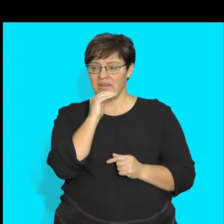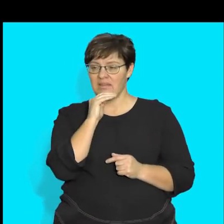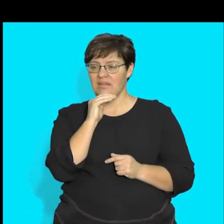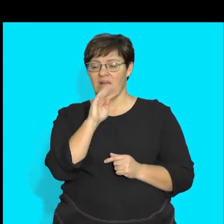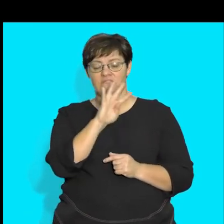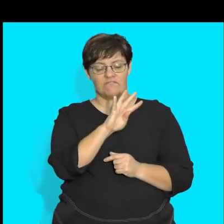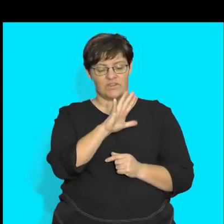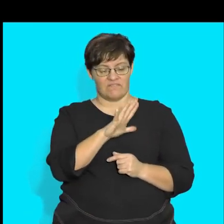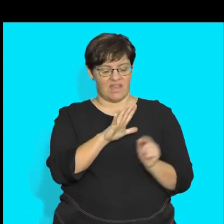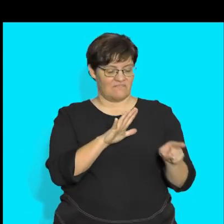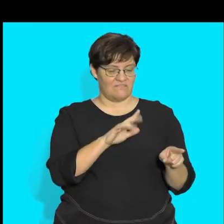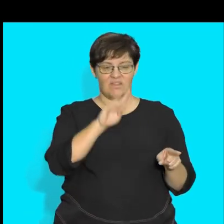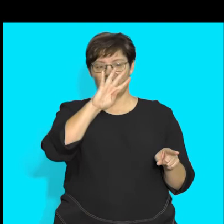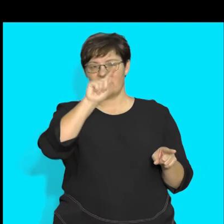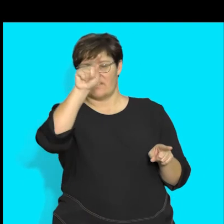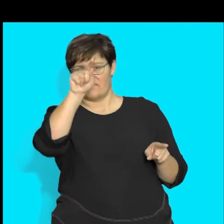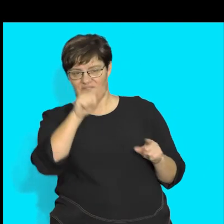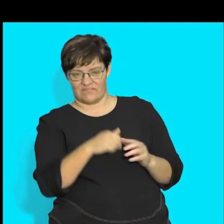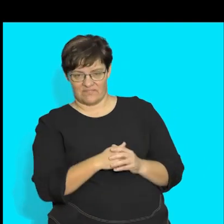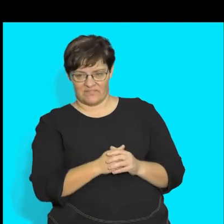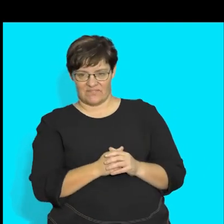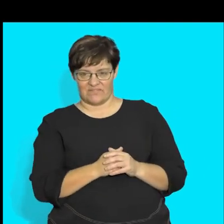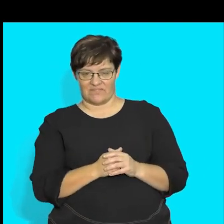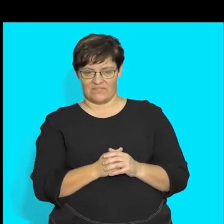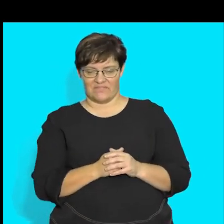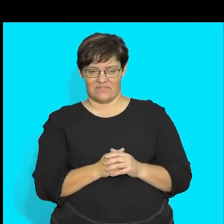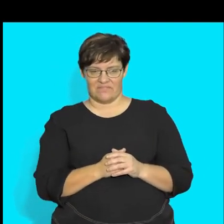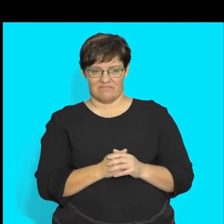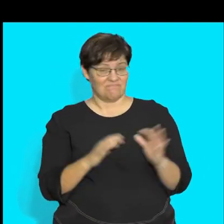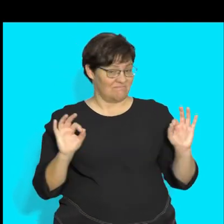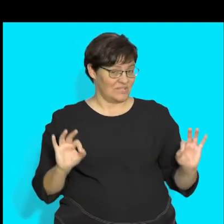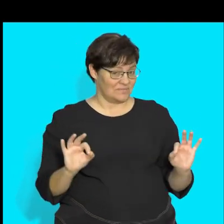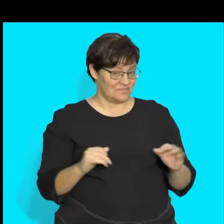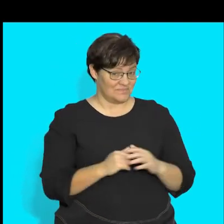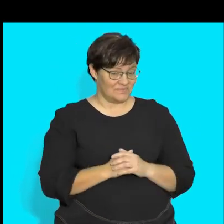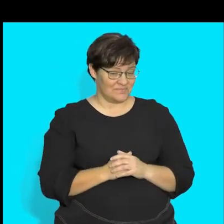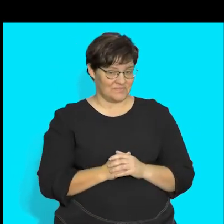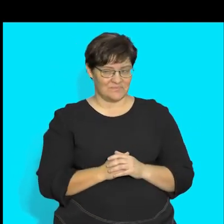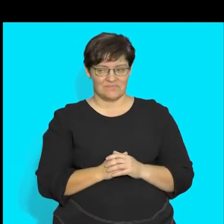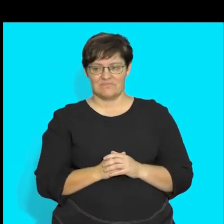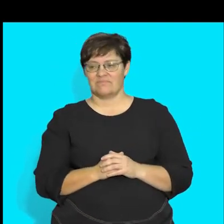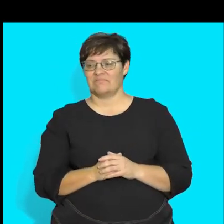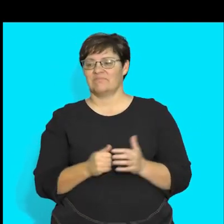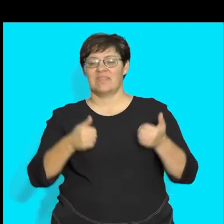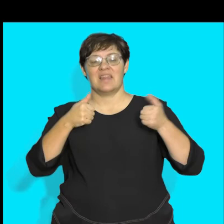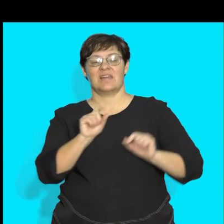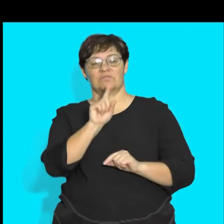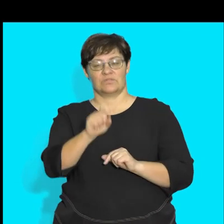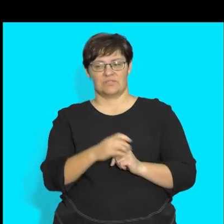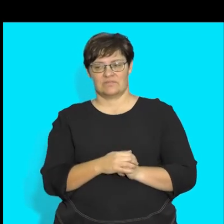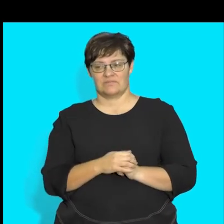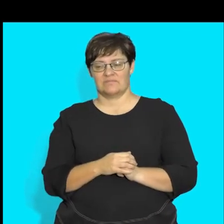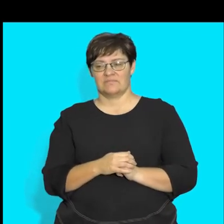be 45 and 45. Wonderful. Okay, let's move to the next